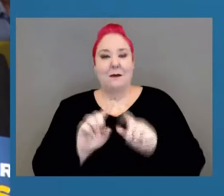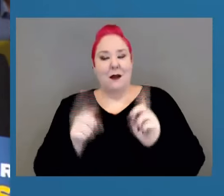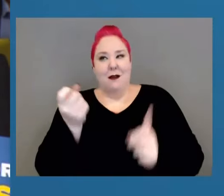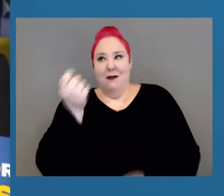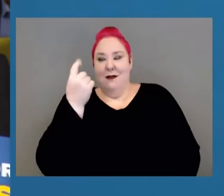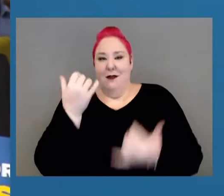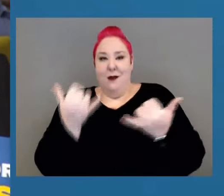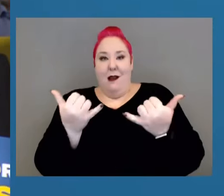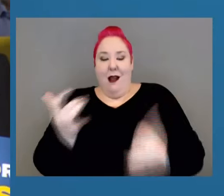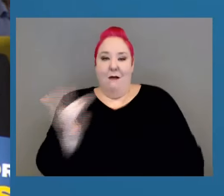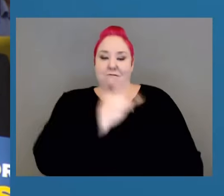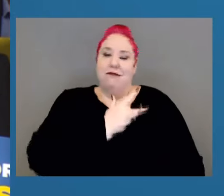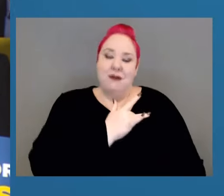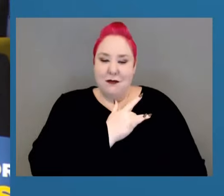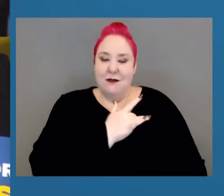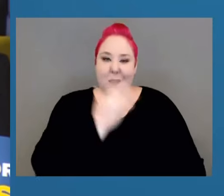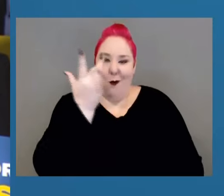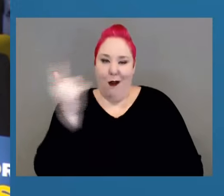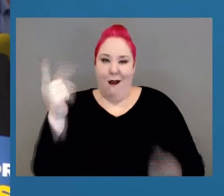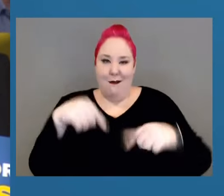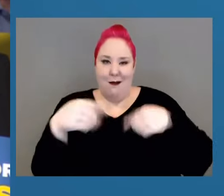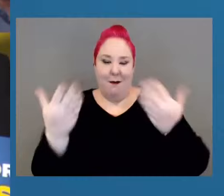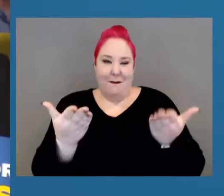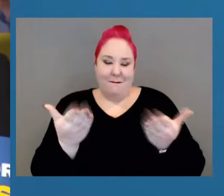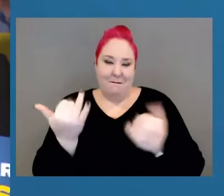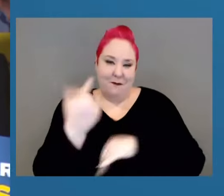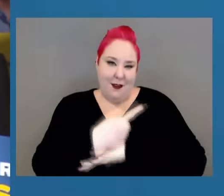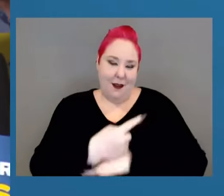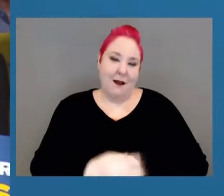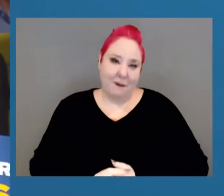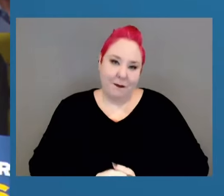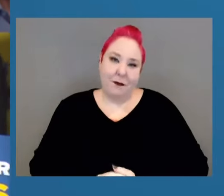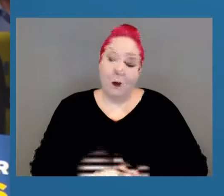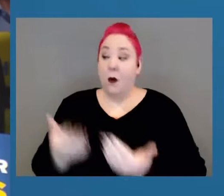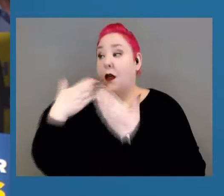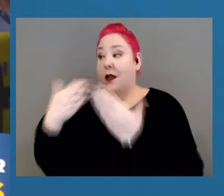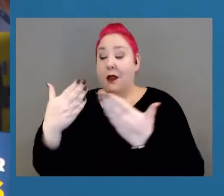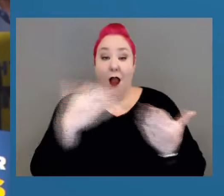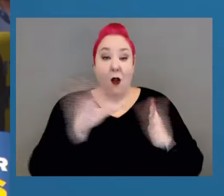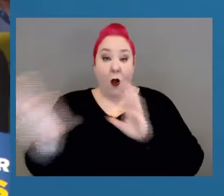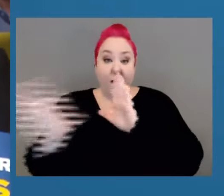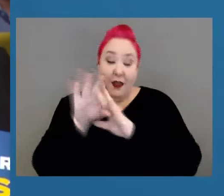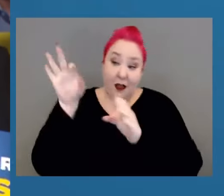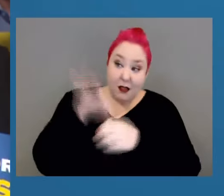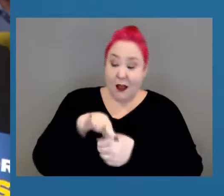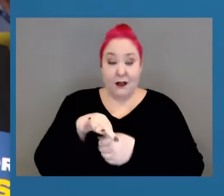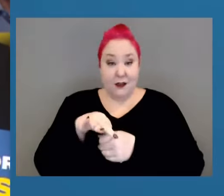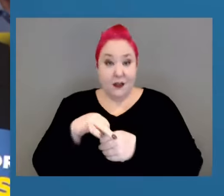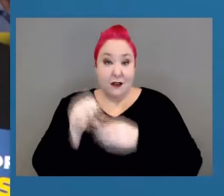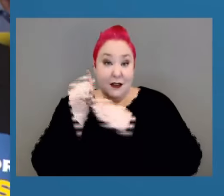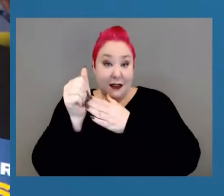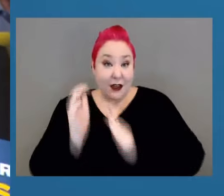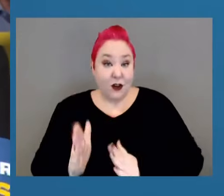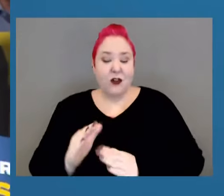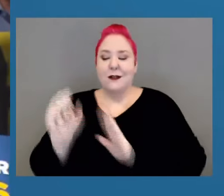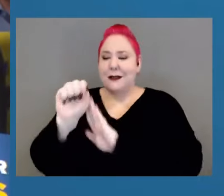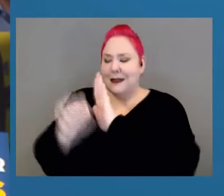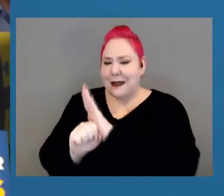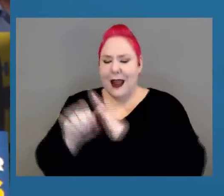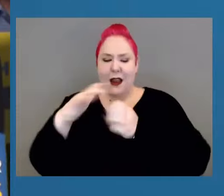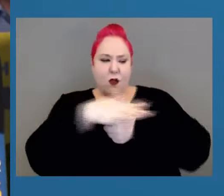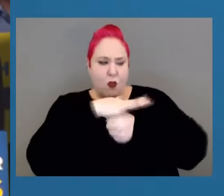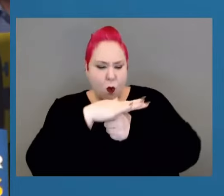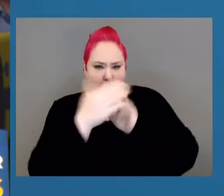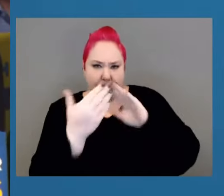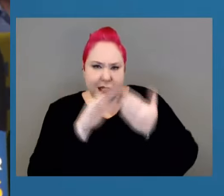we have to be here today. And I want to thank all the elected officials who are just recognized, our state leaders, our local city leaders,